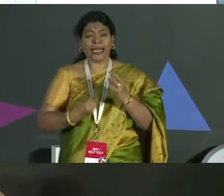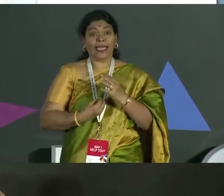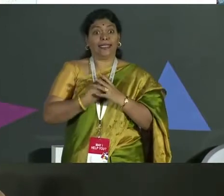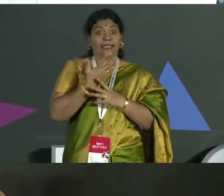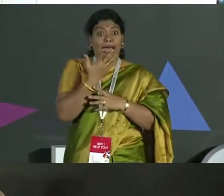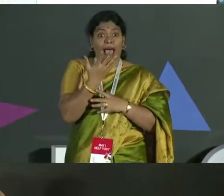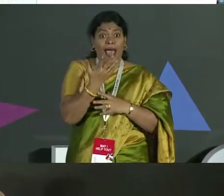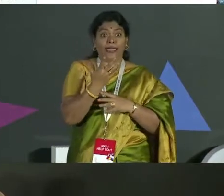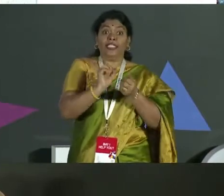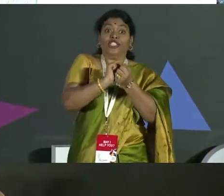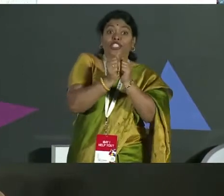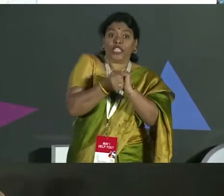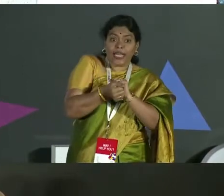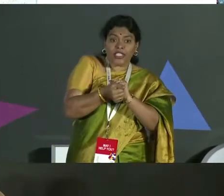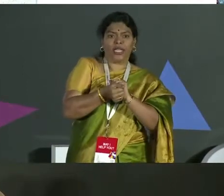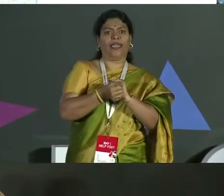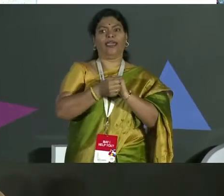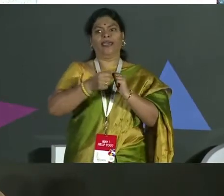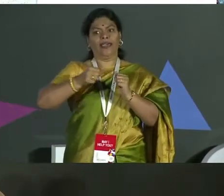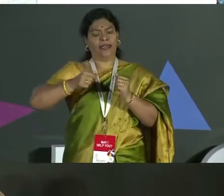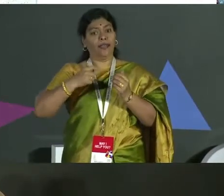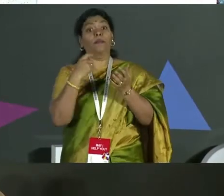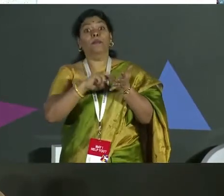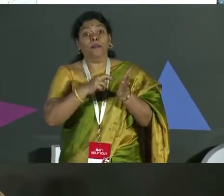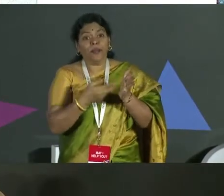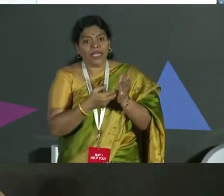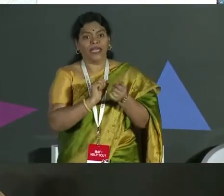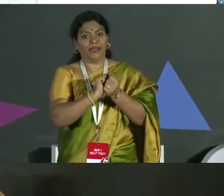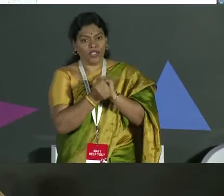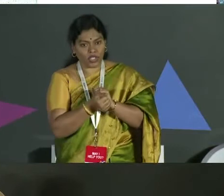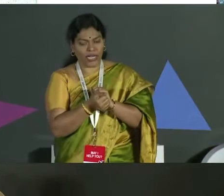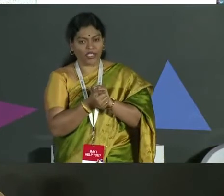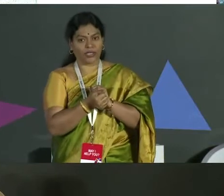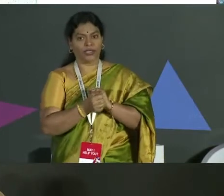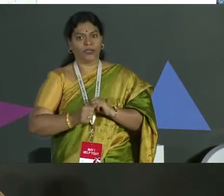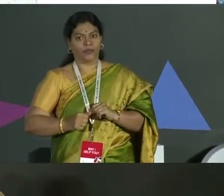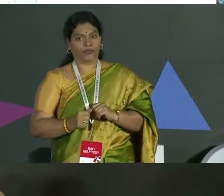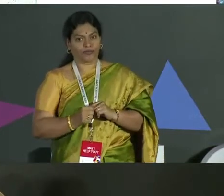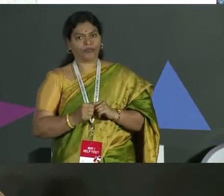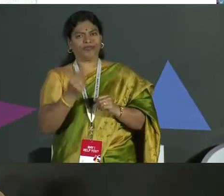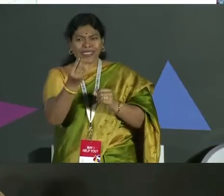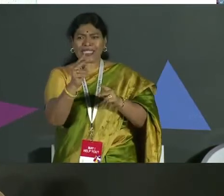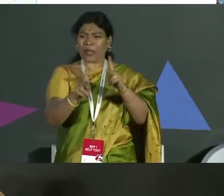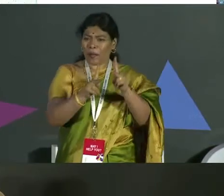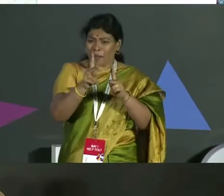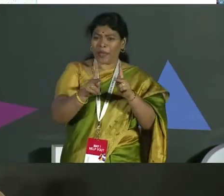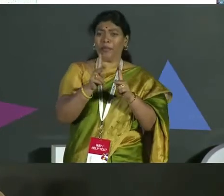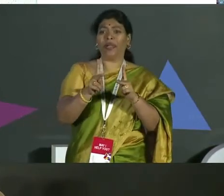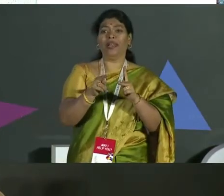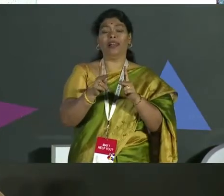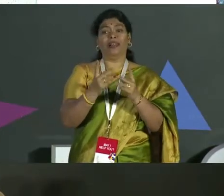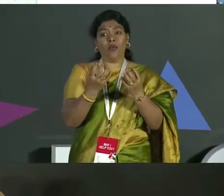about changing the context. You know, there are some people, sadly, who don't even want to help. But there are some people who want to help,